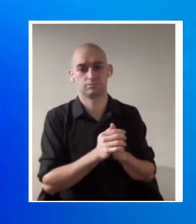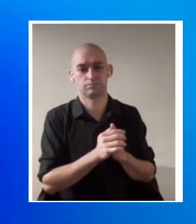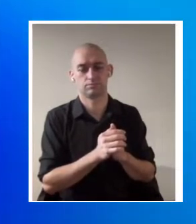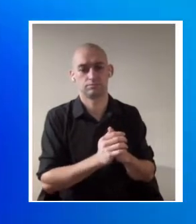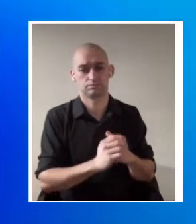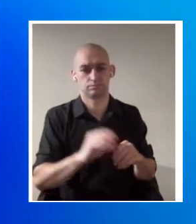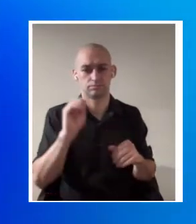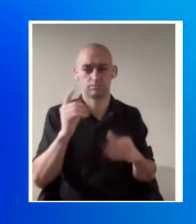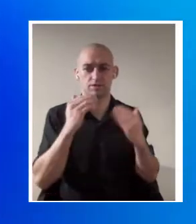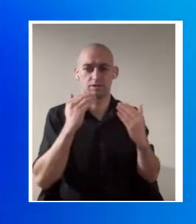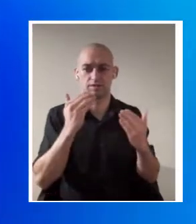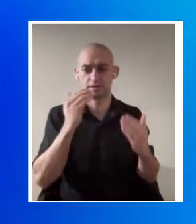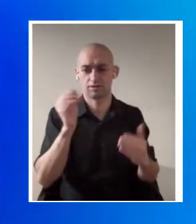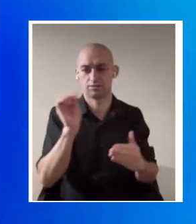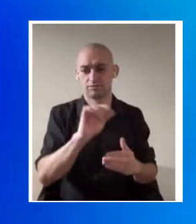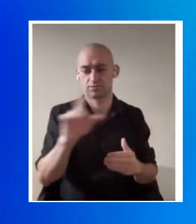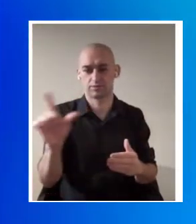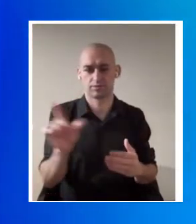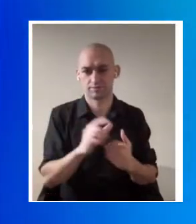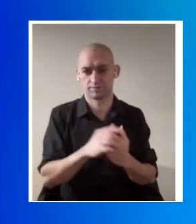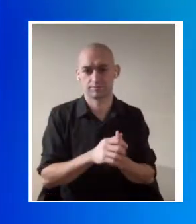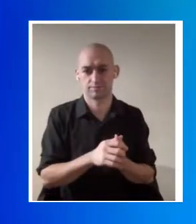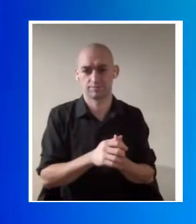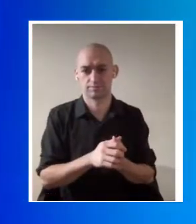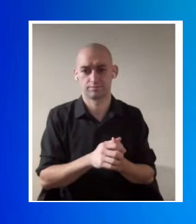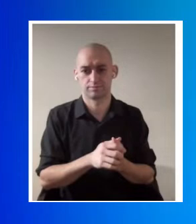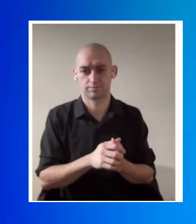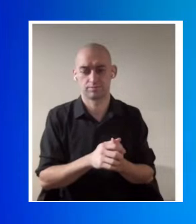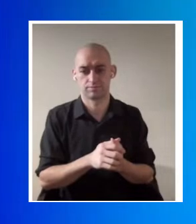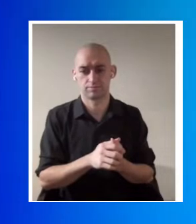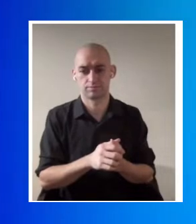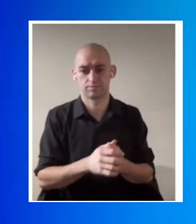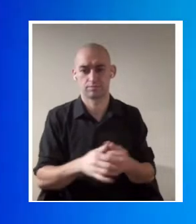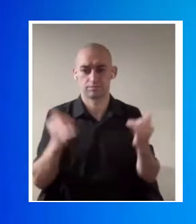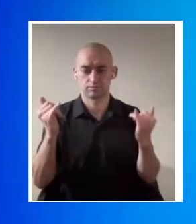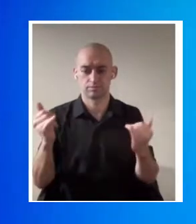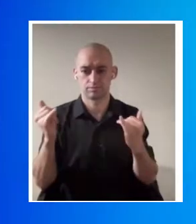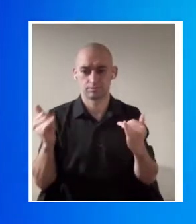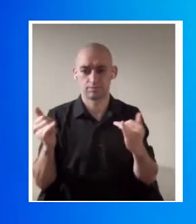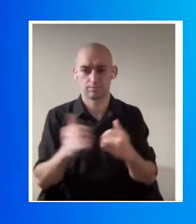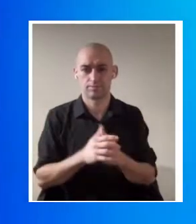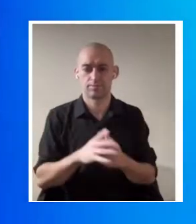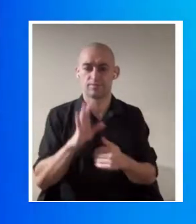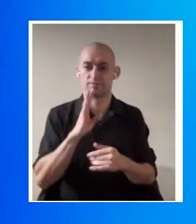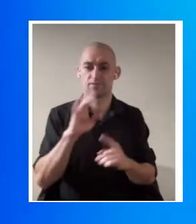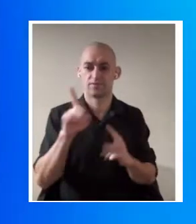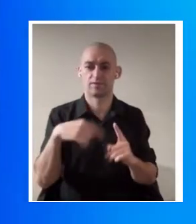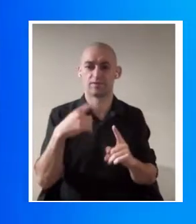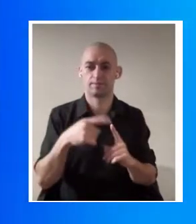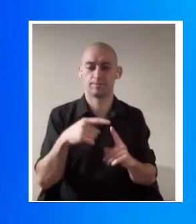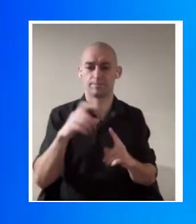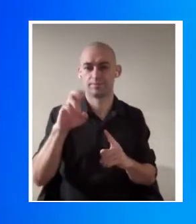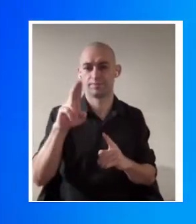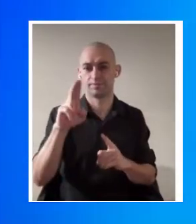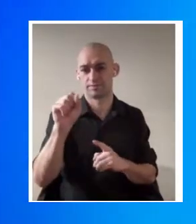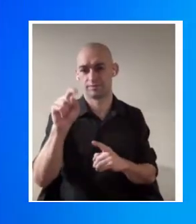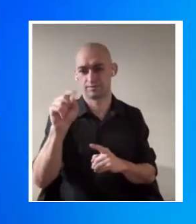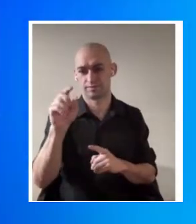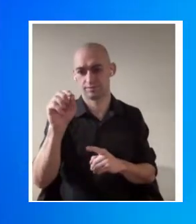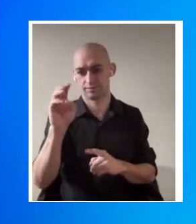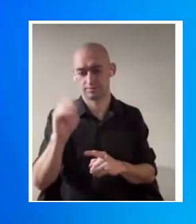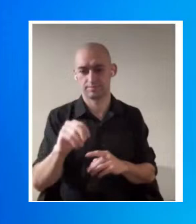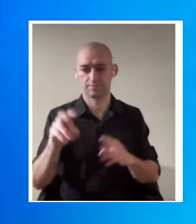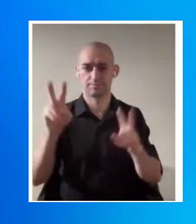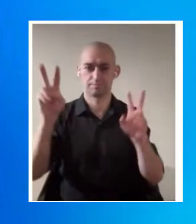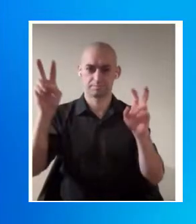Great, thank you everyone for answering our poll. Now, let's talk about cost burden, a topic that a lot of us can